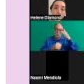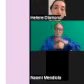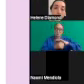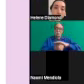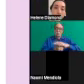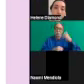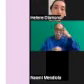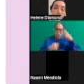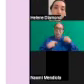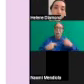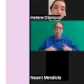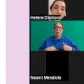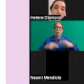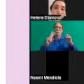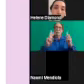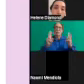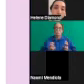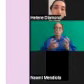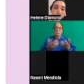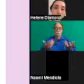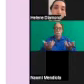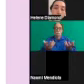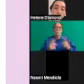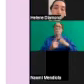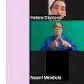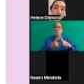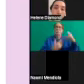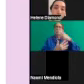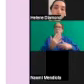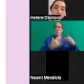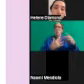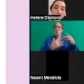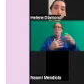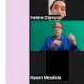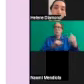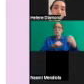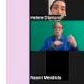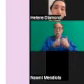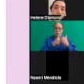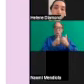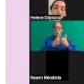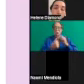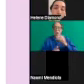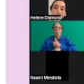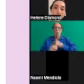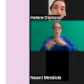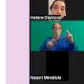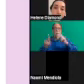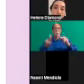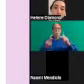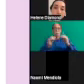issue. Then we have social challenges, of course. Our population is at much higher